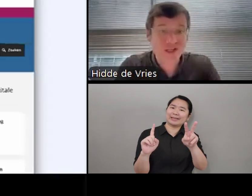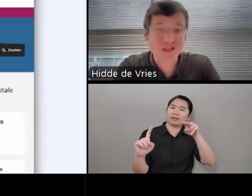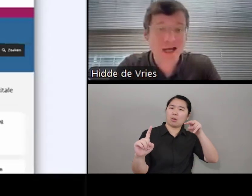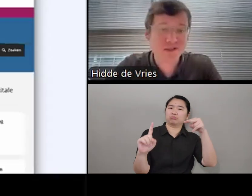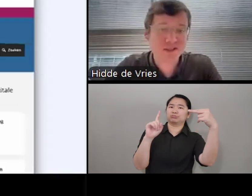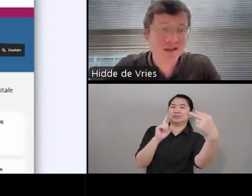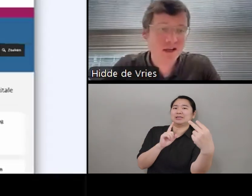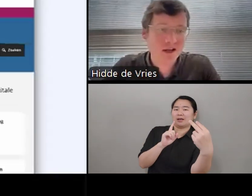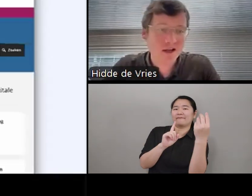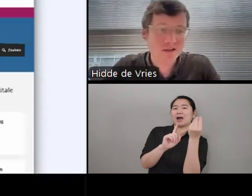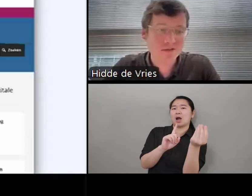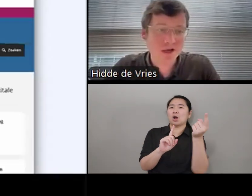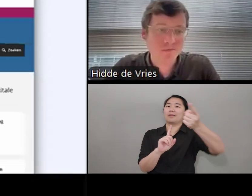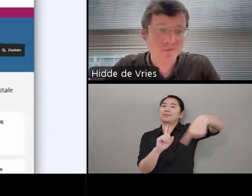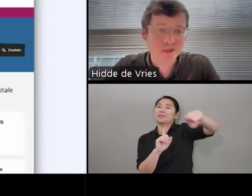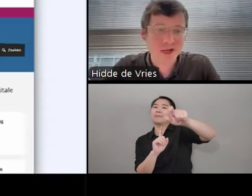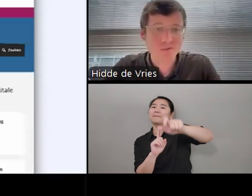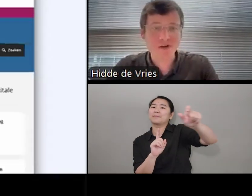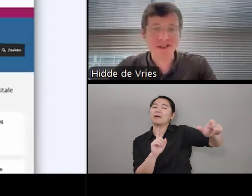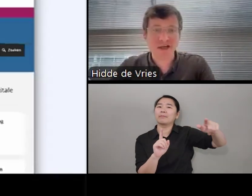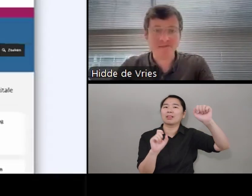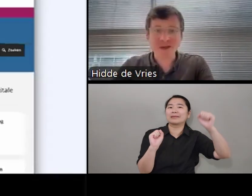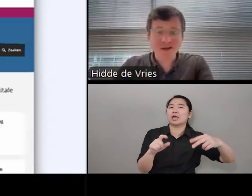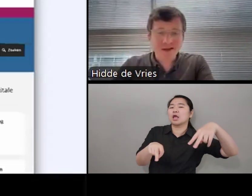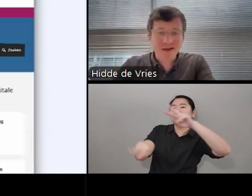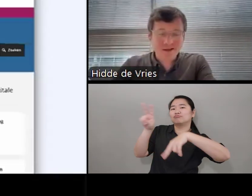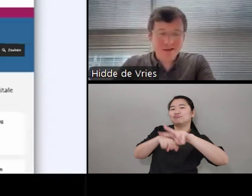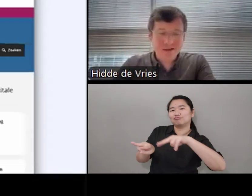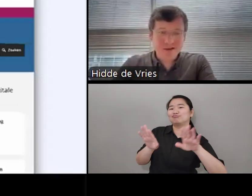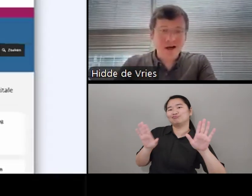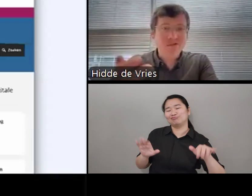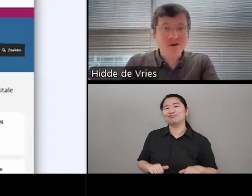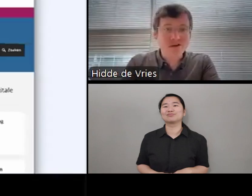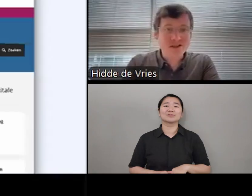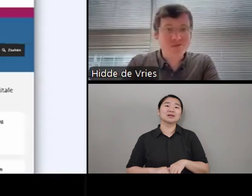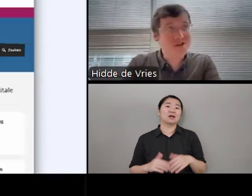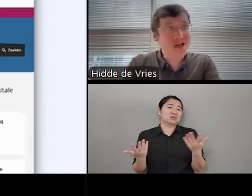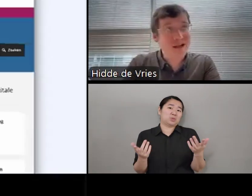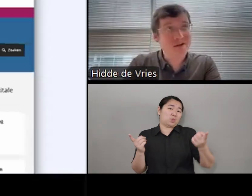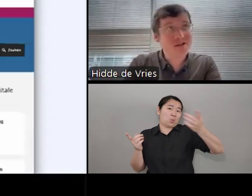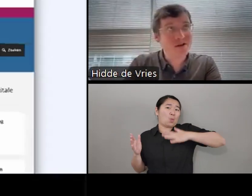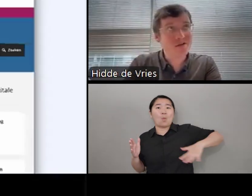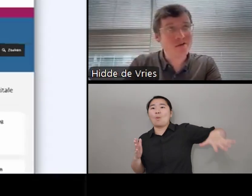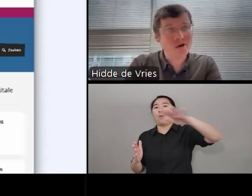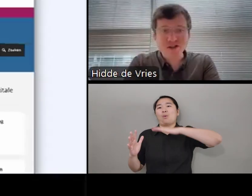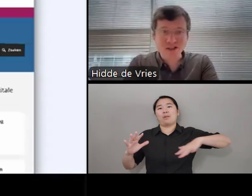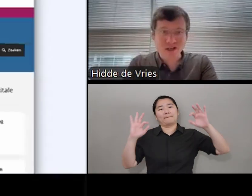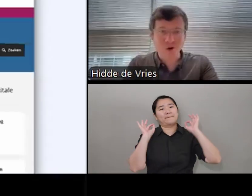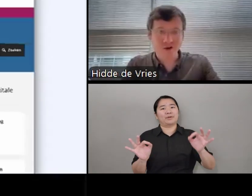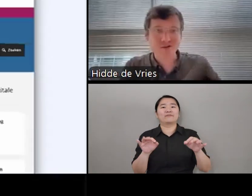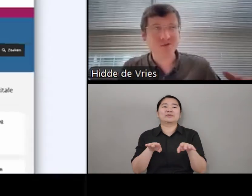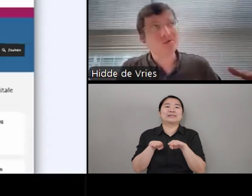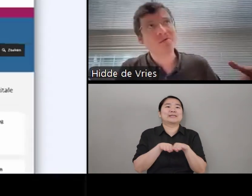through the same steps to end up on this thing. Now, for this project and also for a project